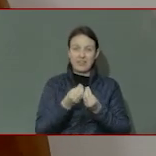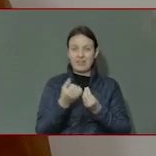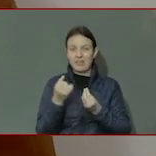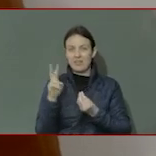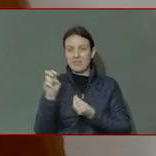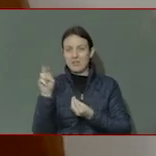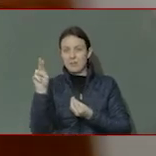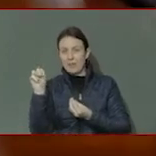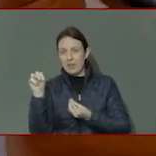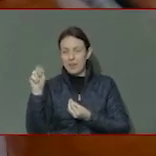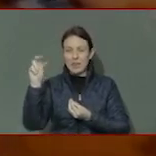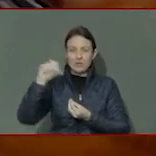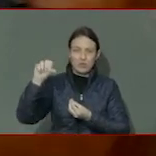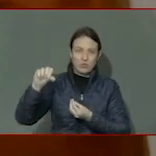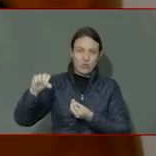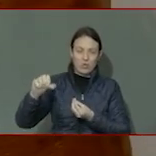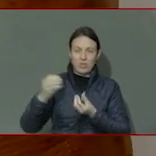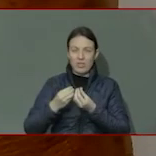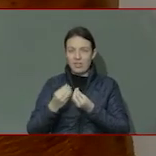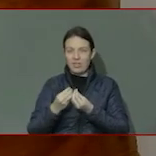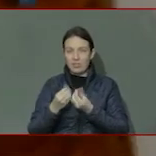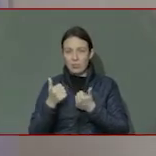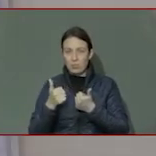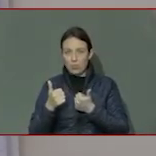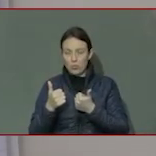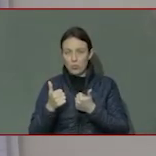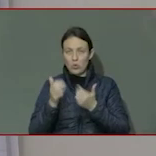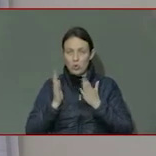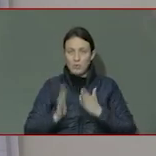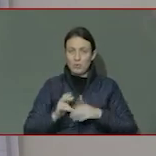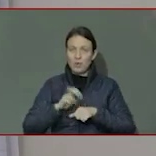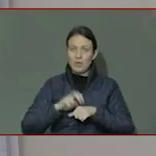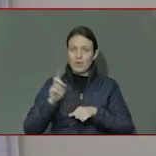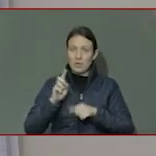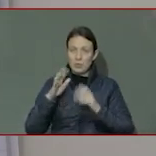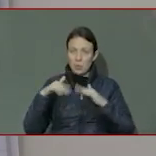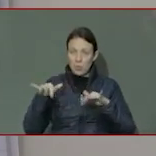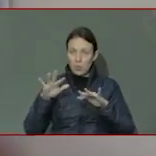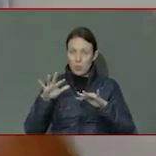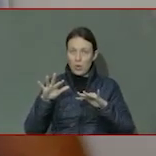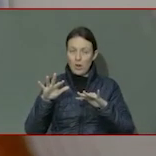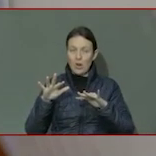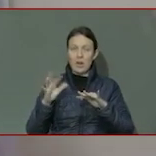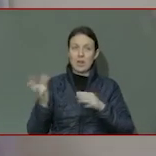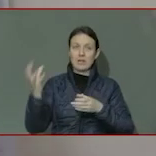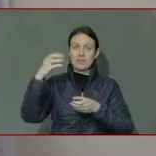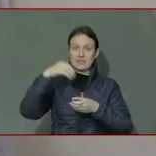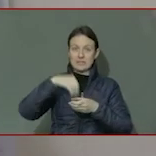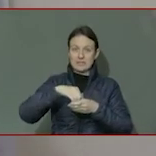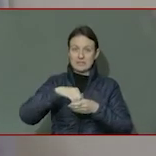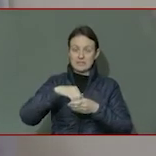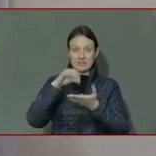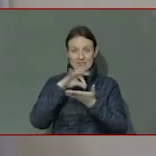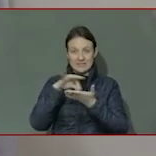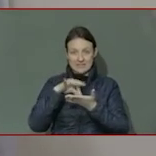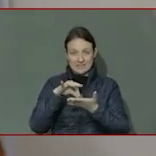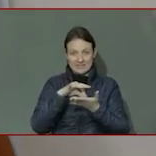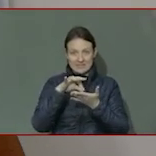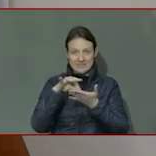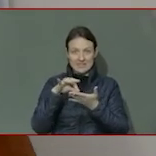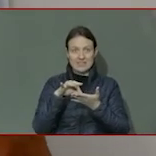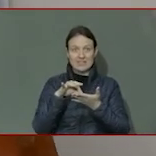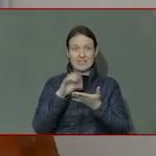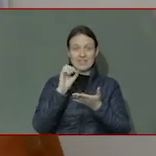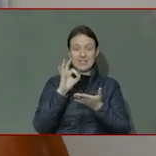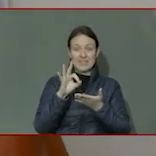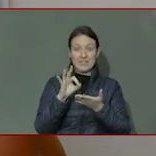and salt and so on. And whatever the body needs will go from this filtrate as it goes down here. If there's